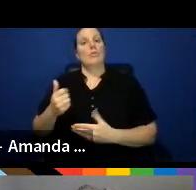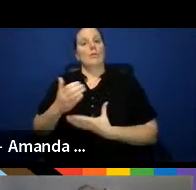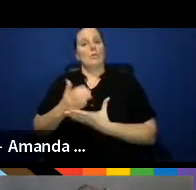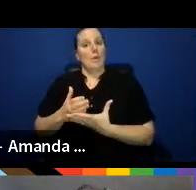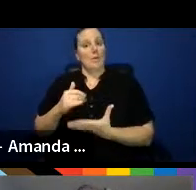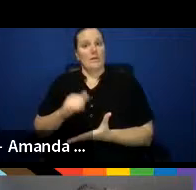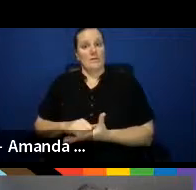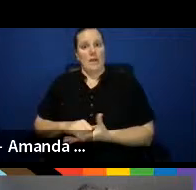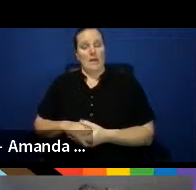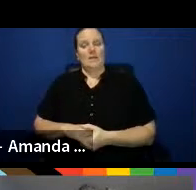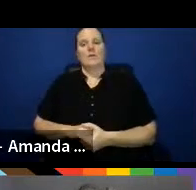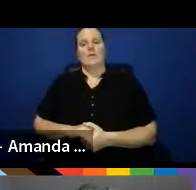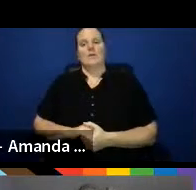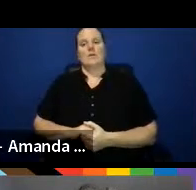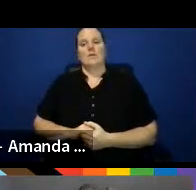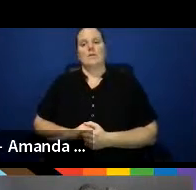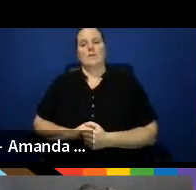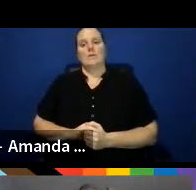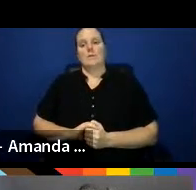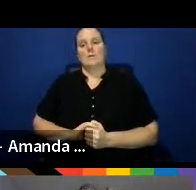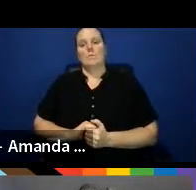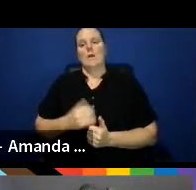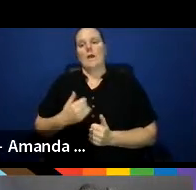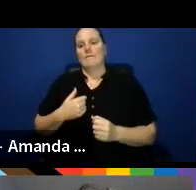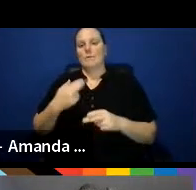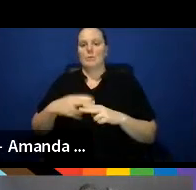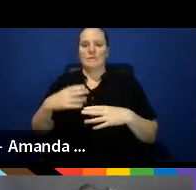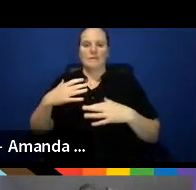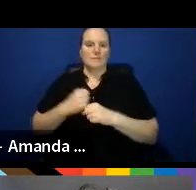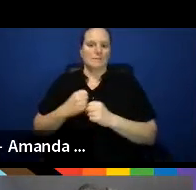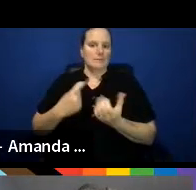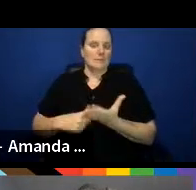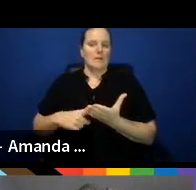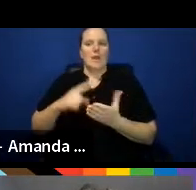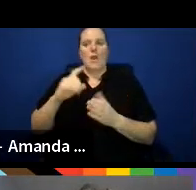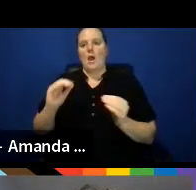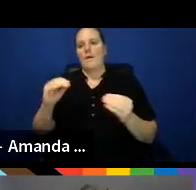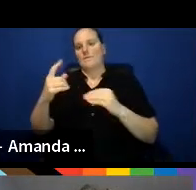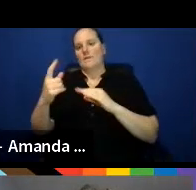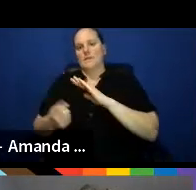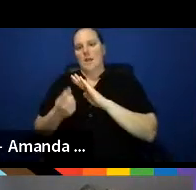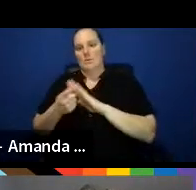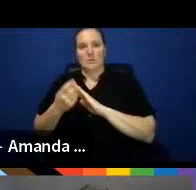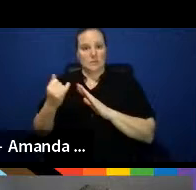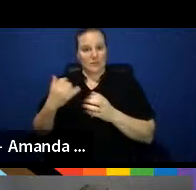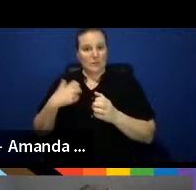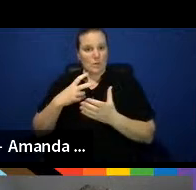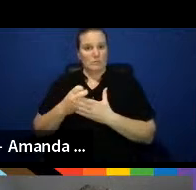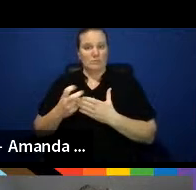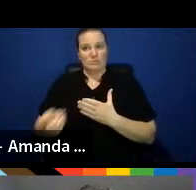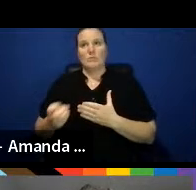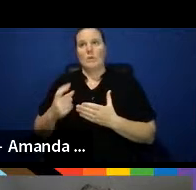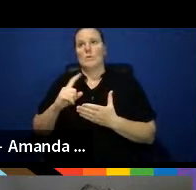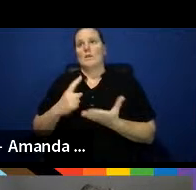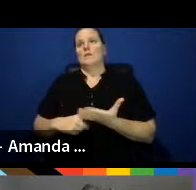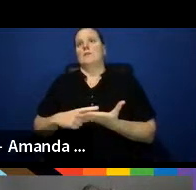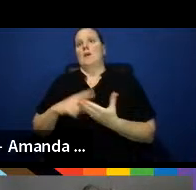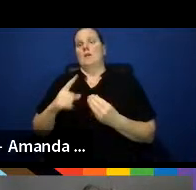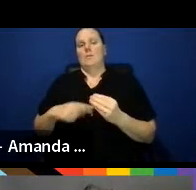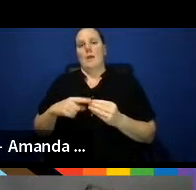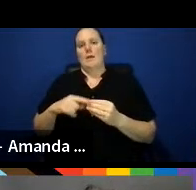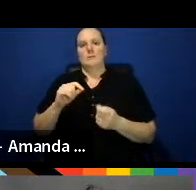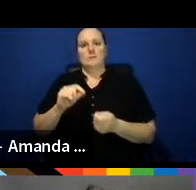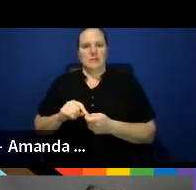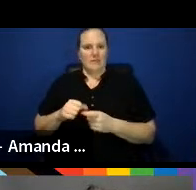is, we have these briefings and we have office hours. And so if you want to dive in and really talk about the